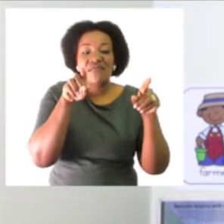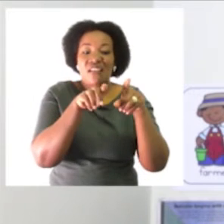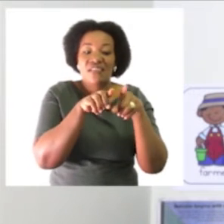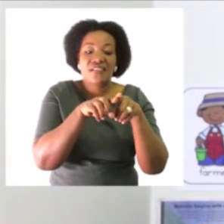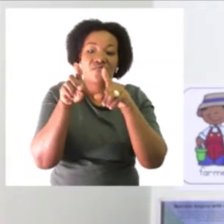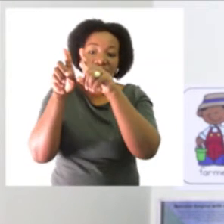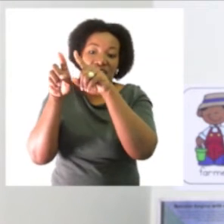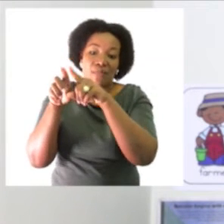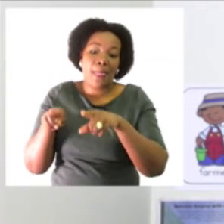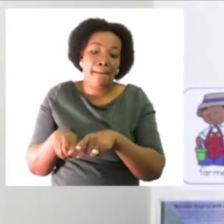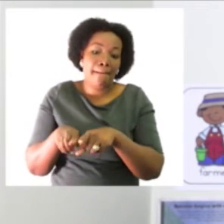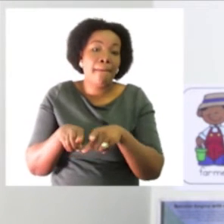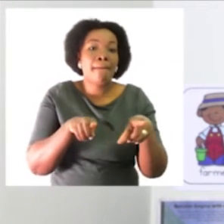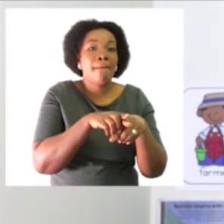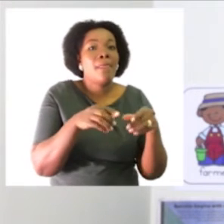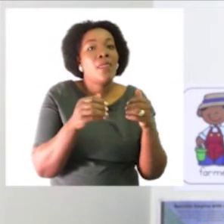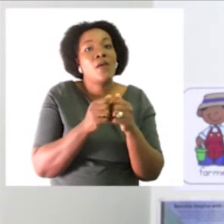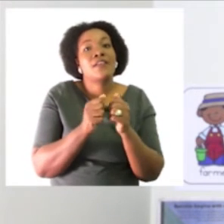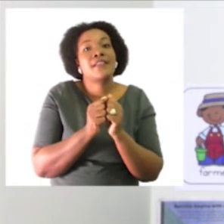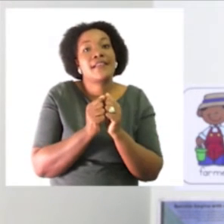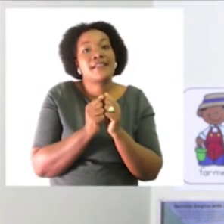have? We are going to have